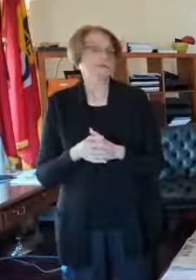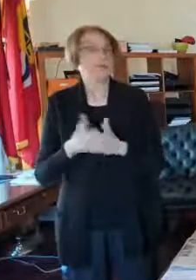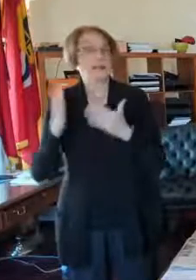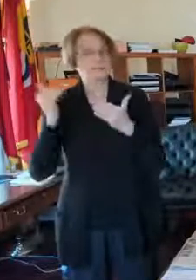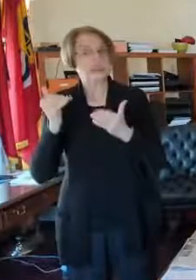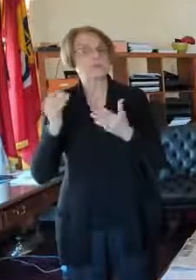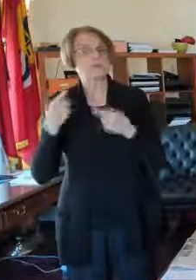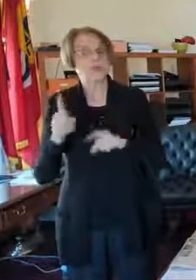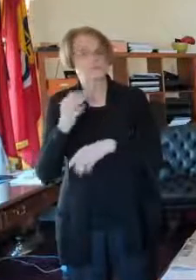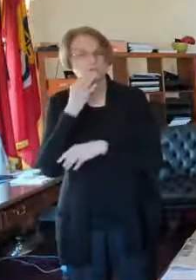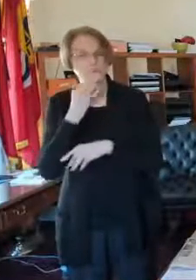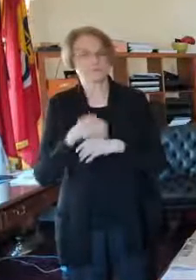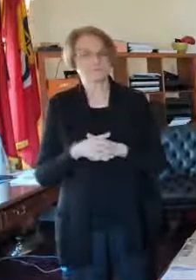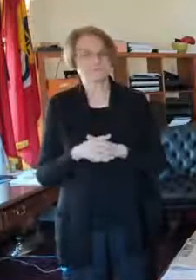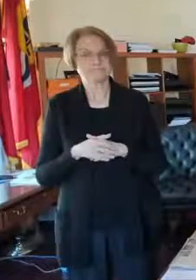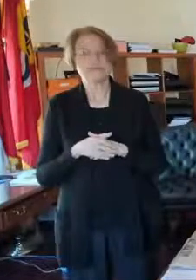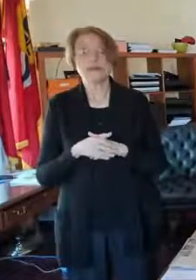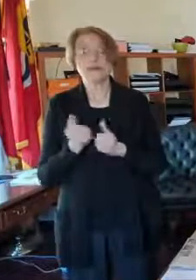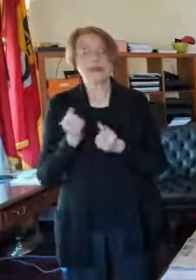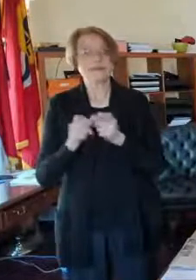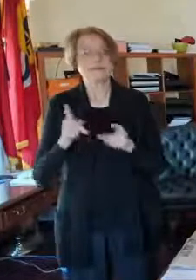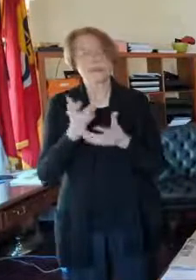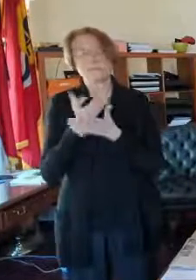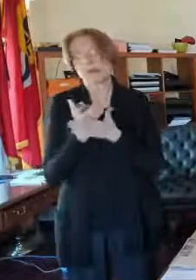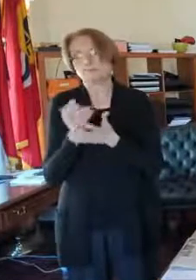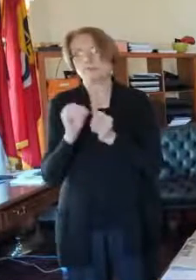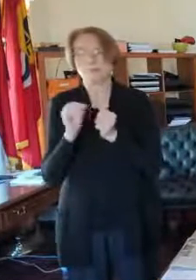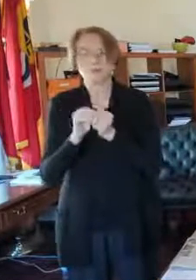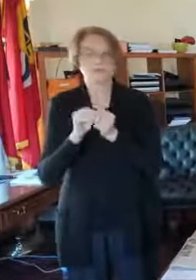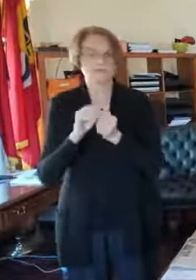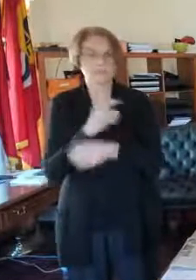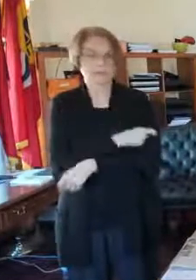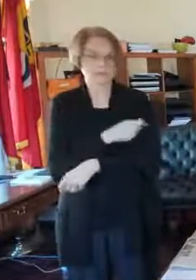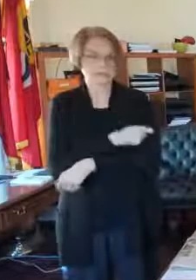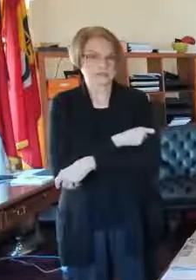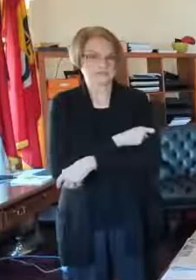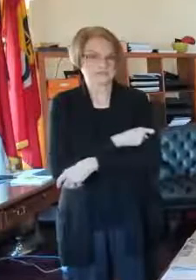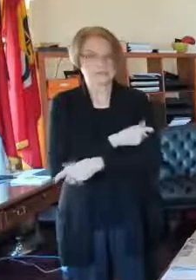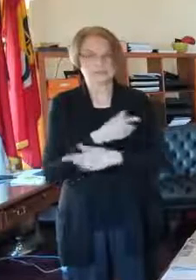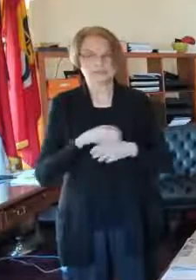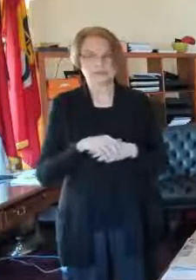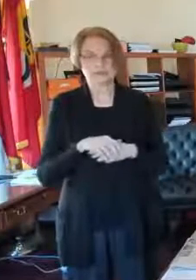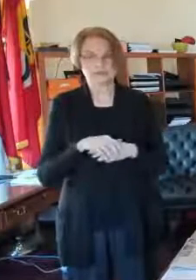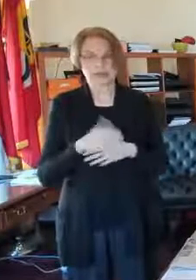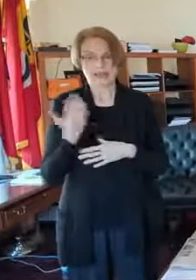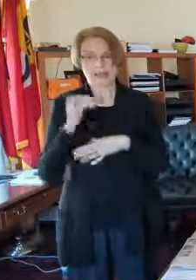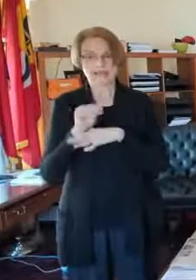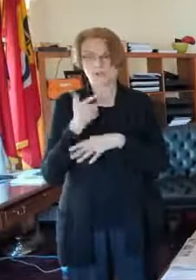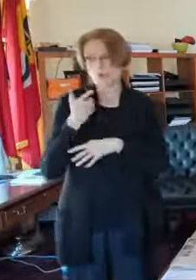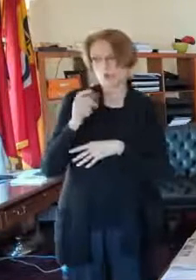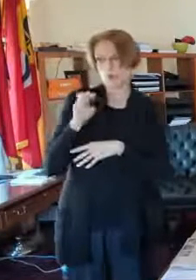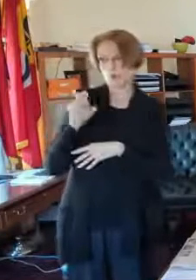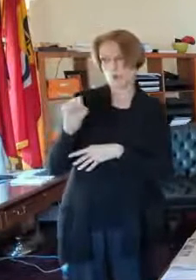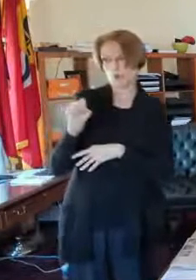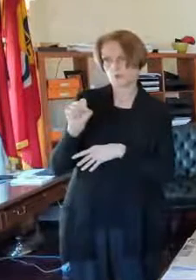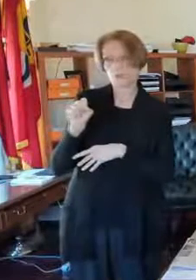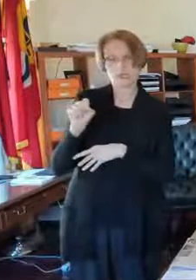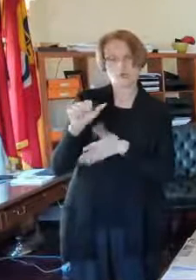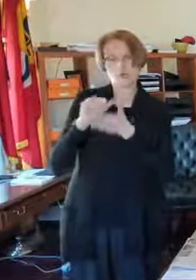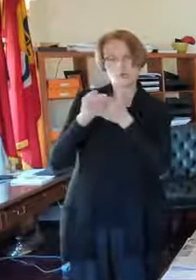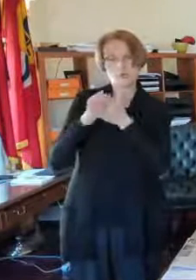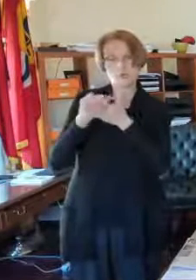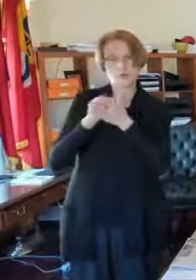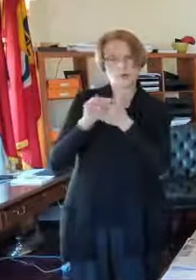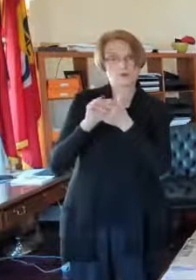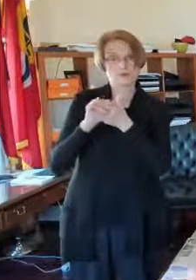Everybody wants more vaccine. That includes us. You may have seen, I saw this on the news last night, that I think New York